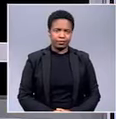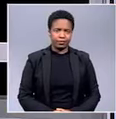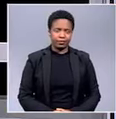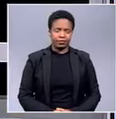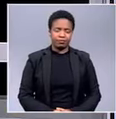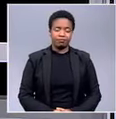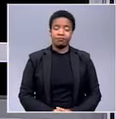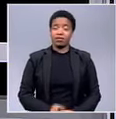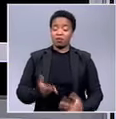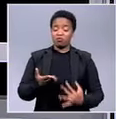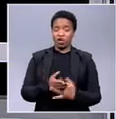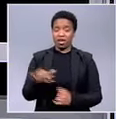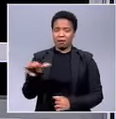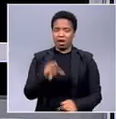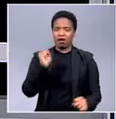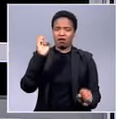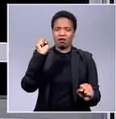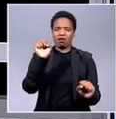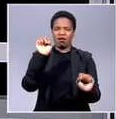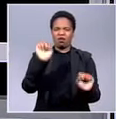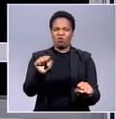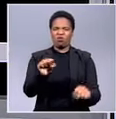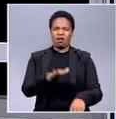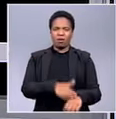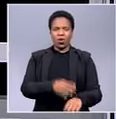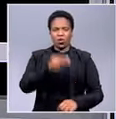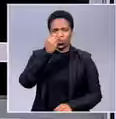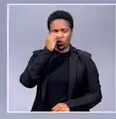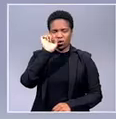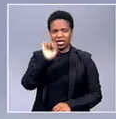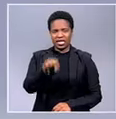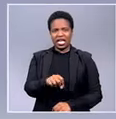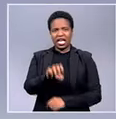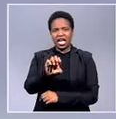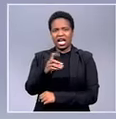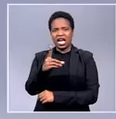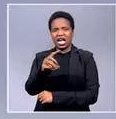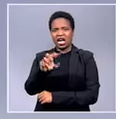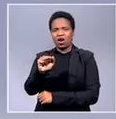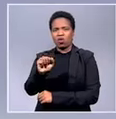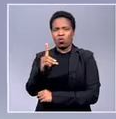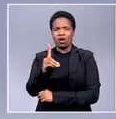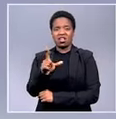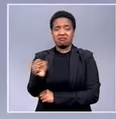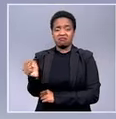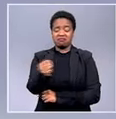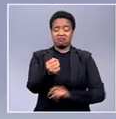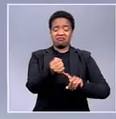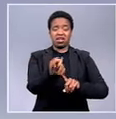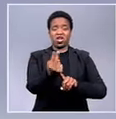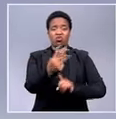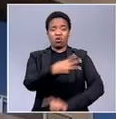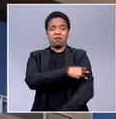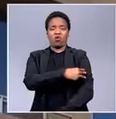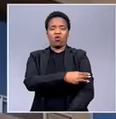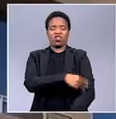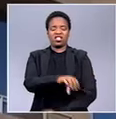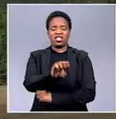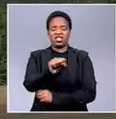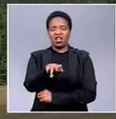Still ahead, we've got all your market news and the news this evening. Edward Kiswetter has been appointed the new commissioner at the South